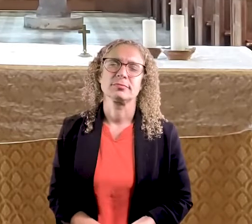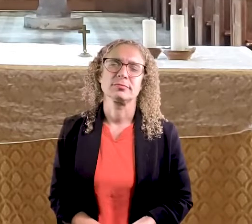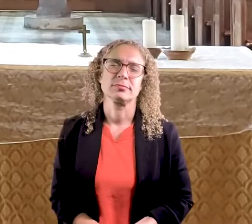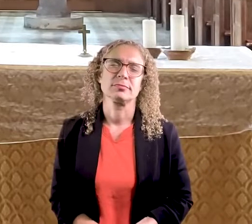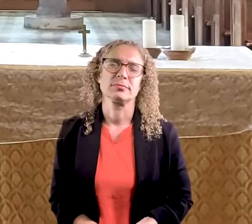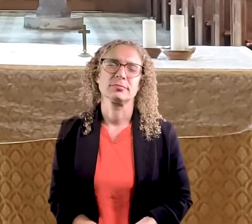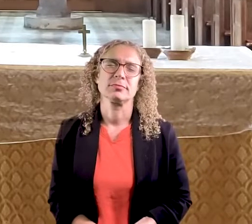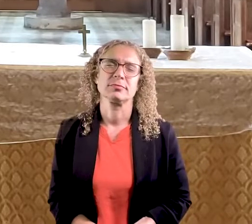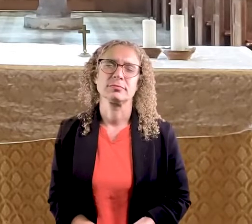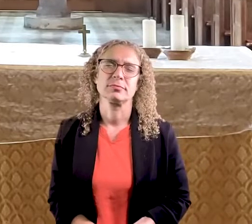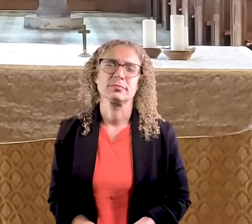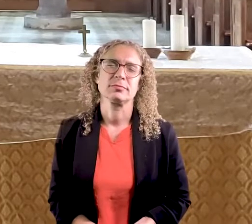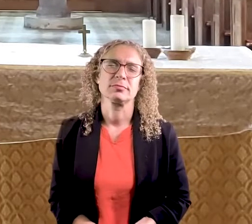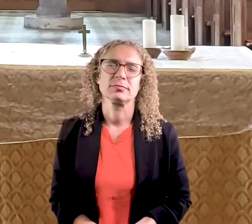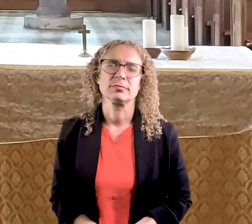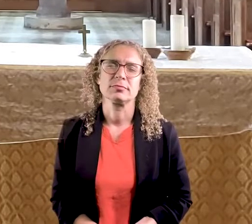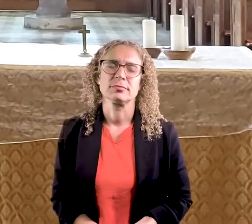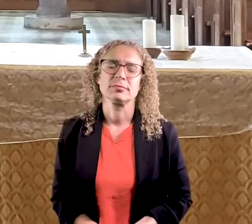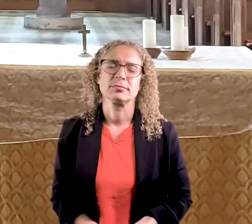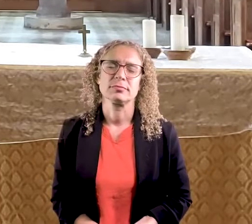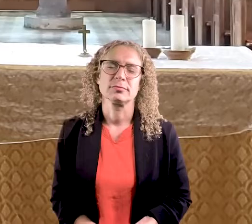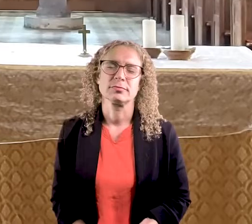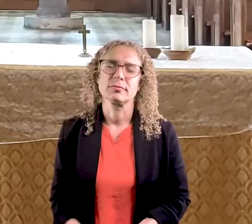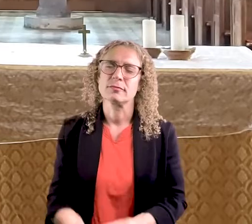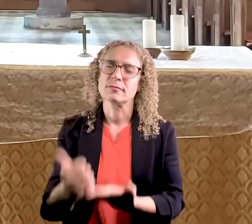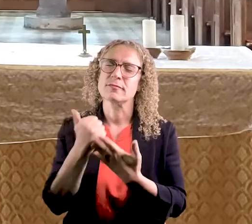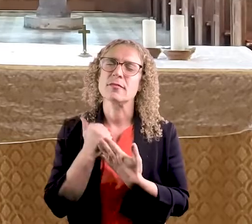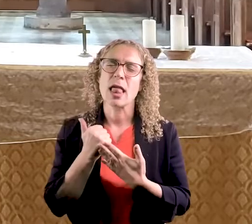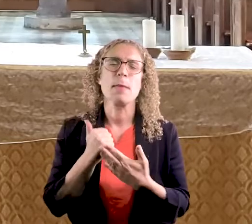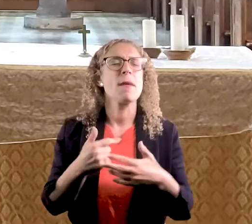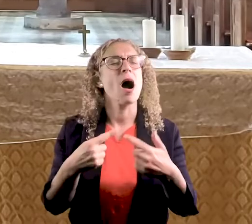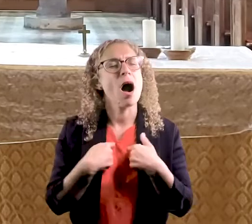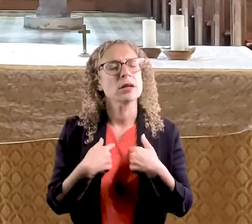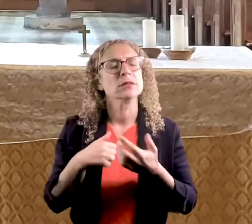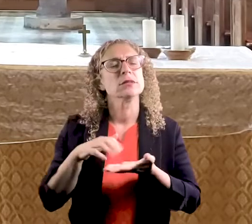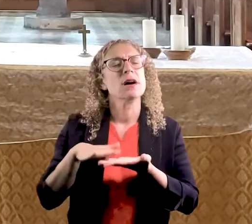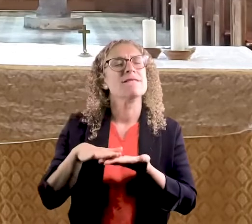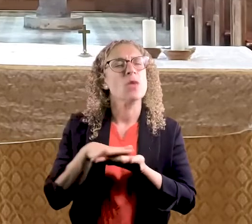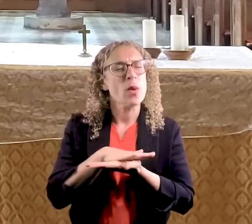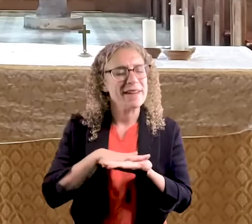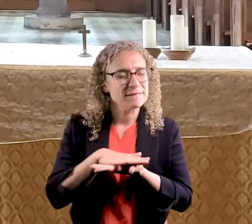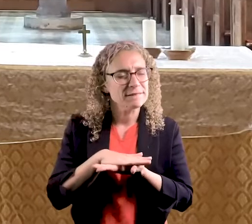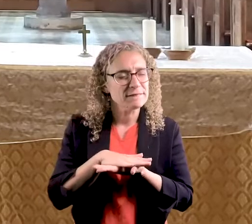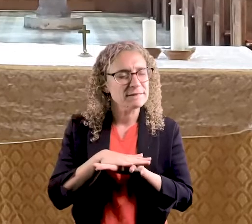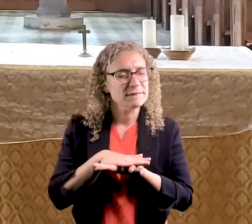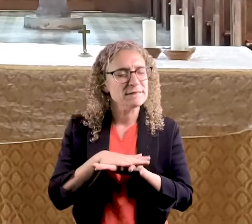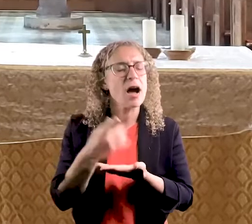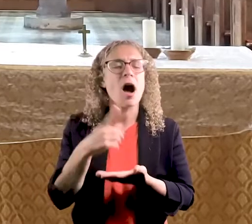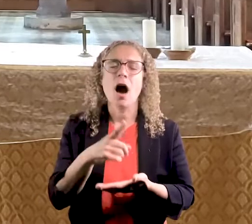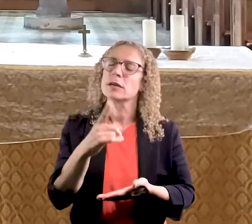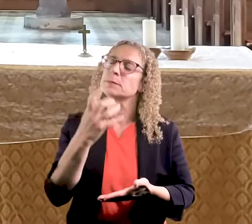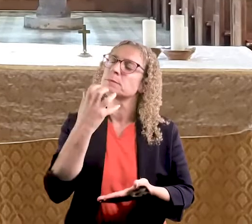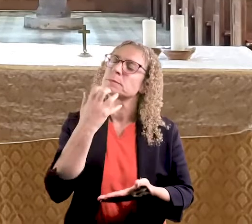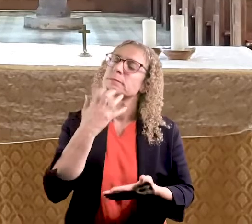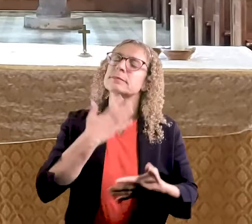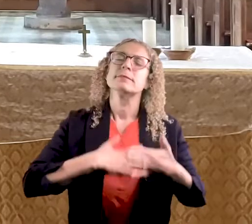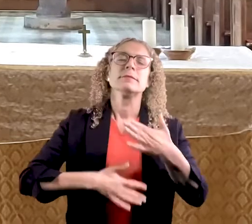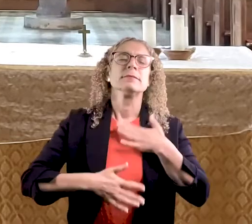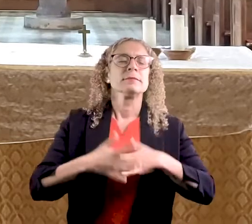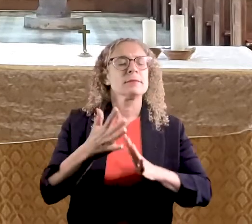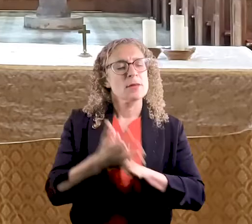Help us to forgive and